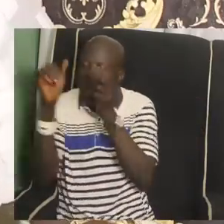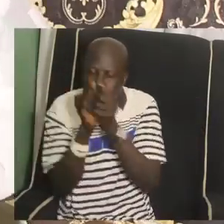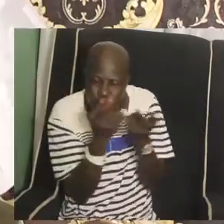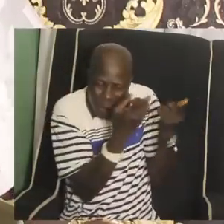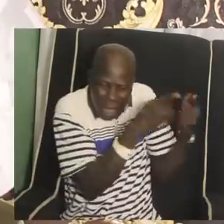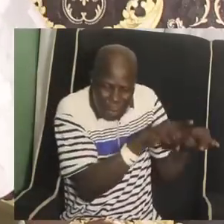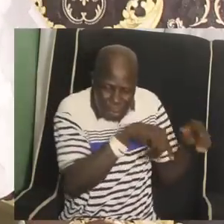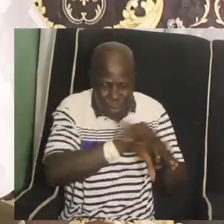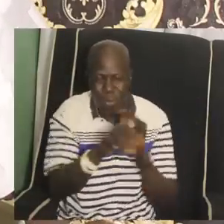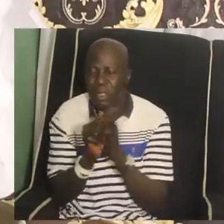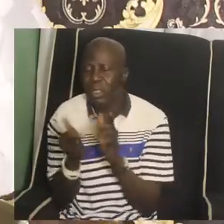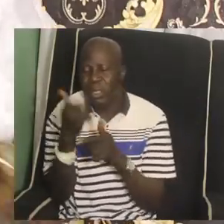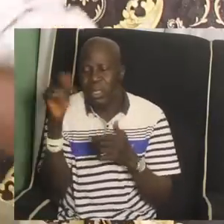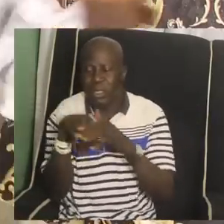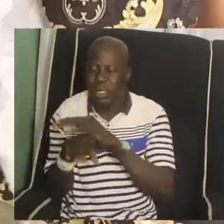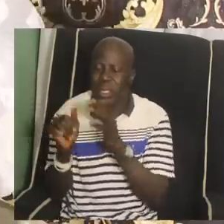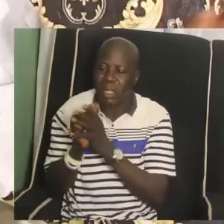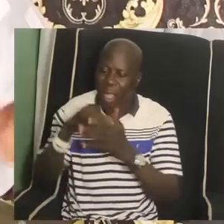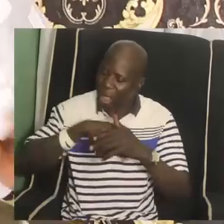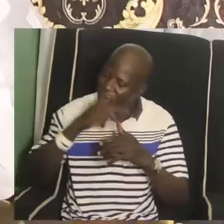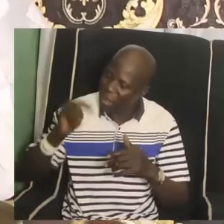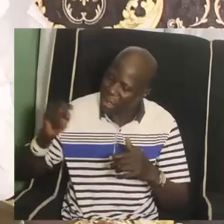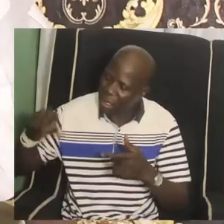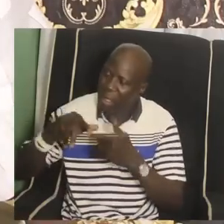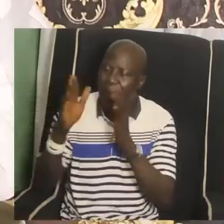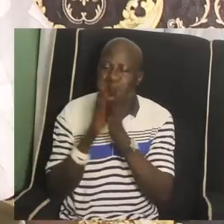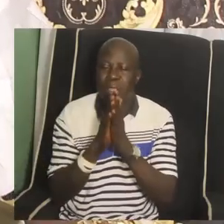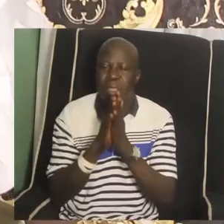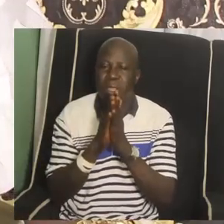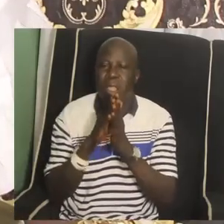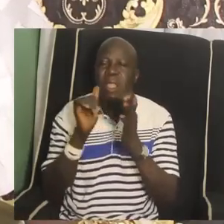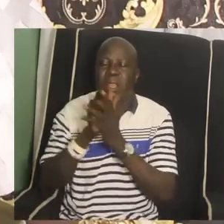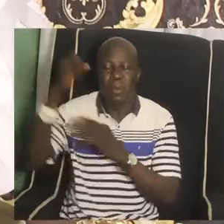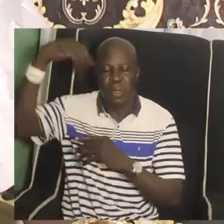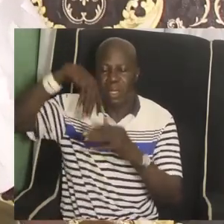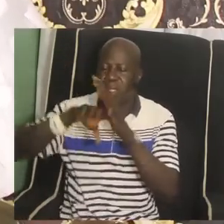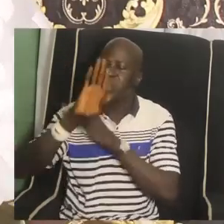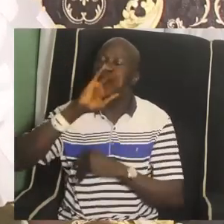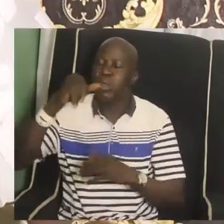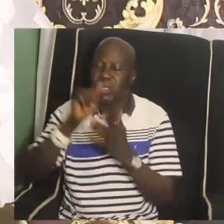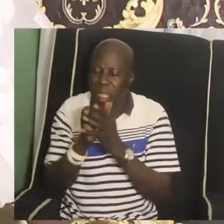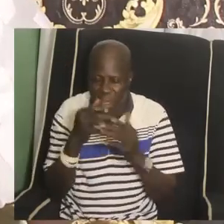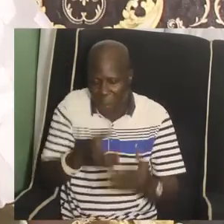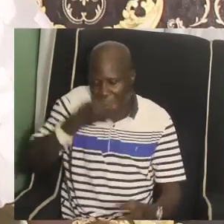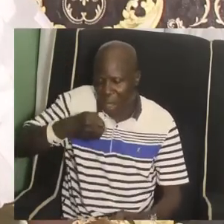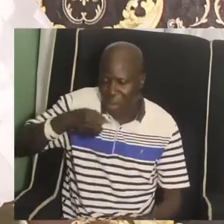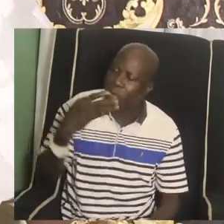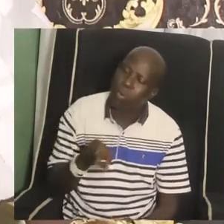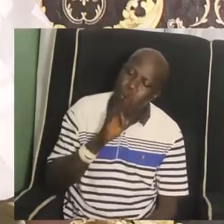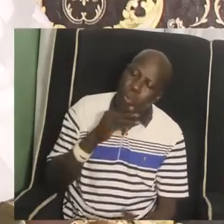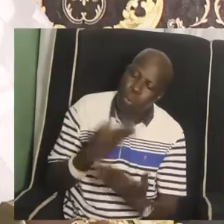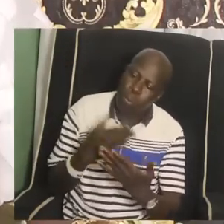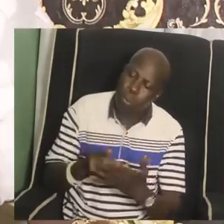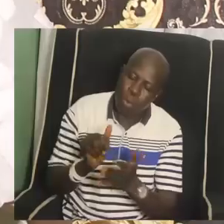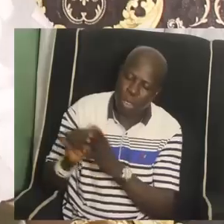sele. That means there will be a great connection. So only the adu apapata. You need to tell prayer. Oro fe ko to wa be ni bayi. The only privilege for you is the bag of money you've